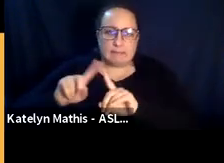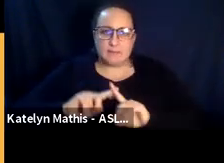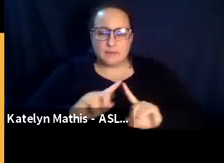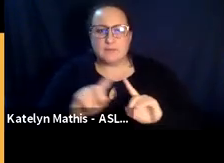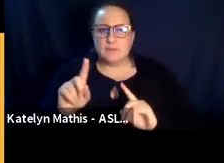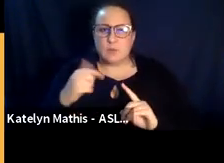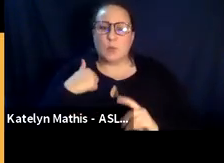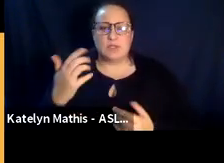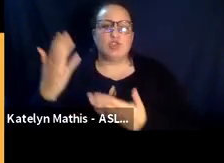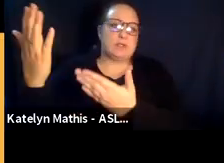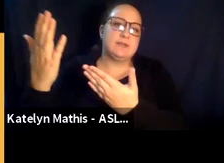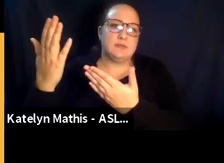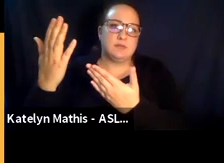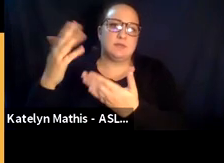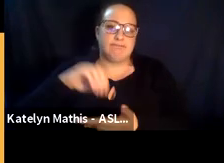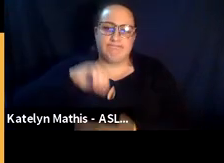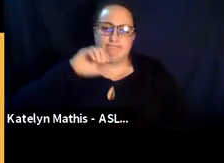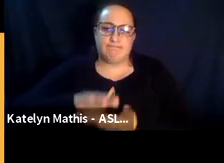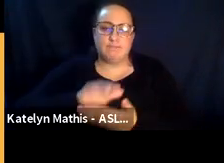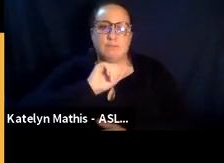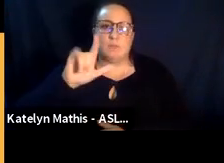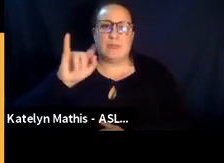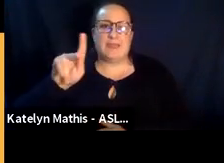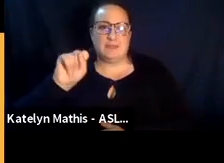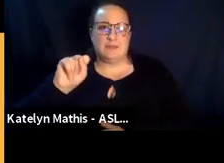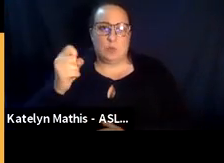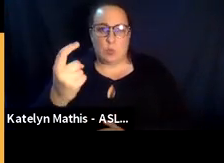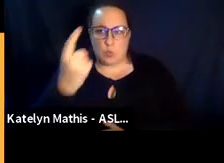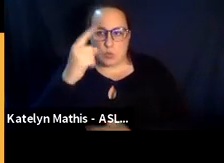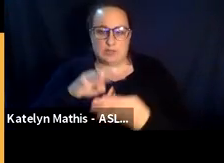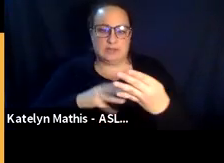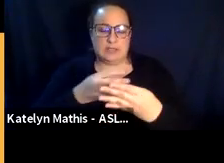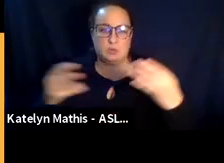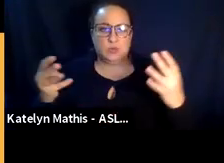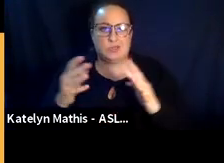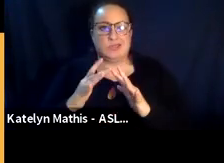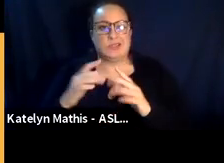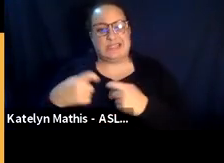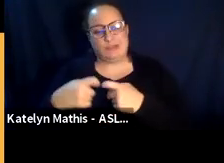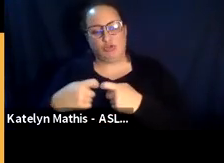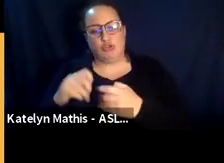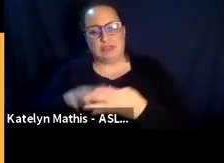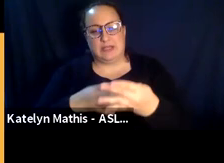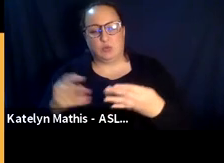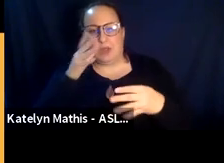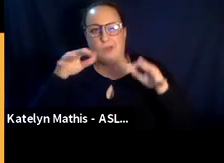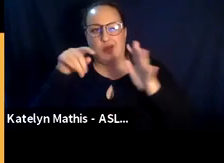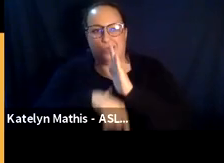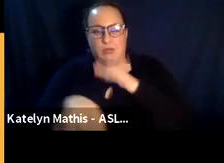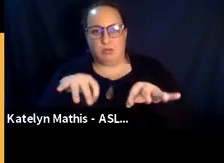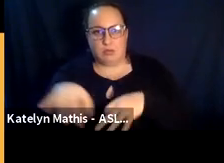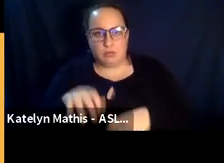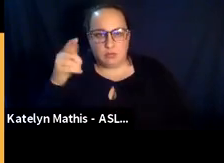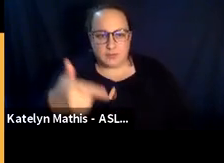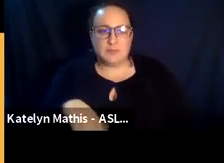do suggest putting all the links on one schedule, digital schedule, but I'll go more into that. And then the